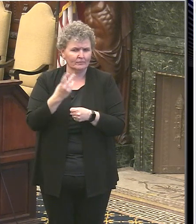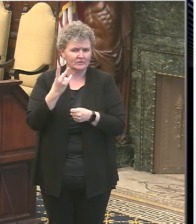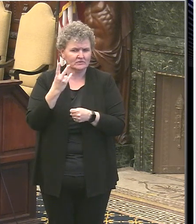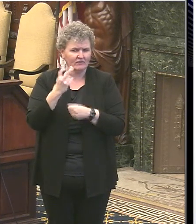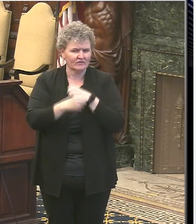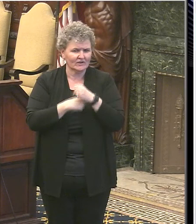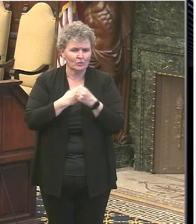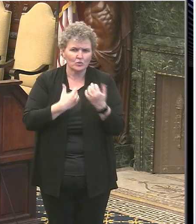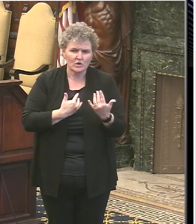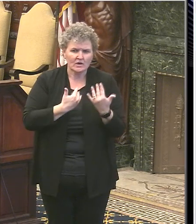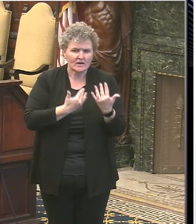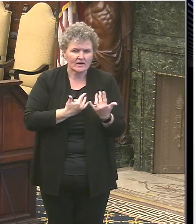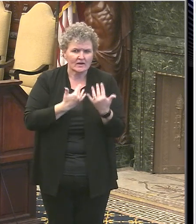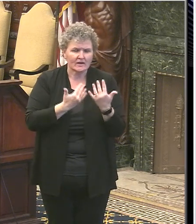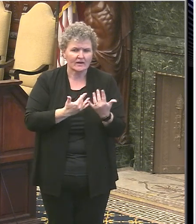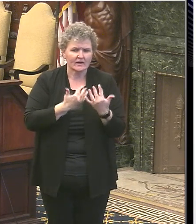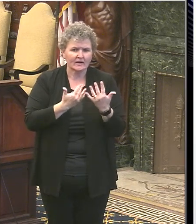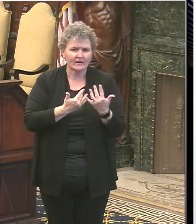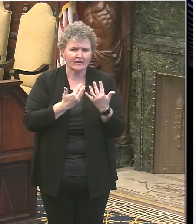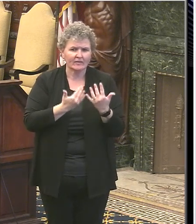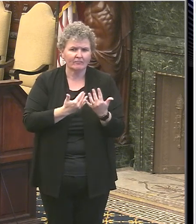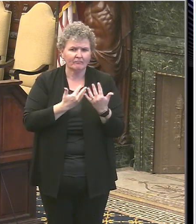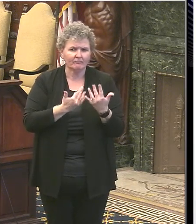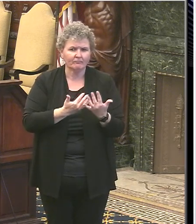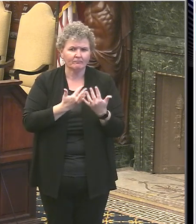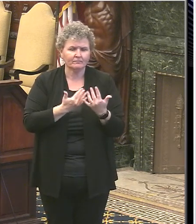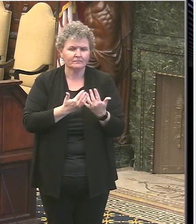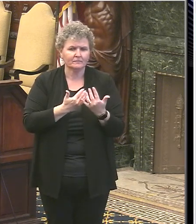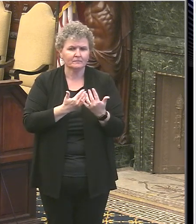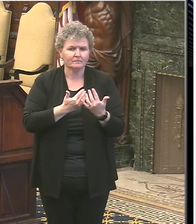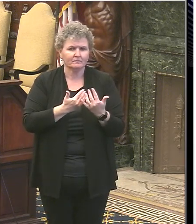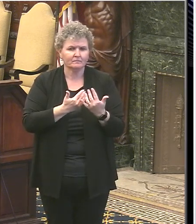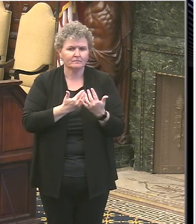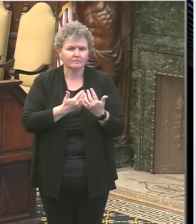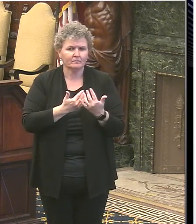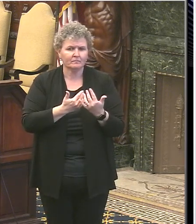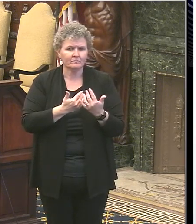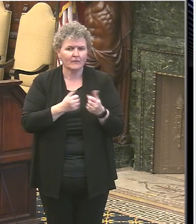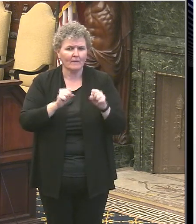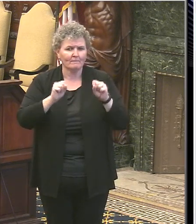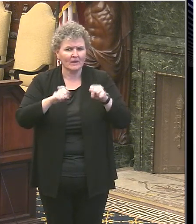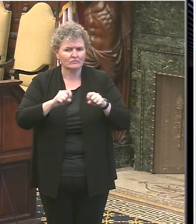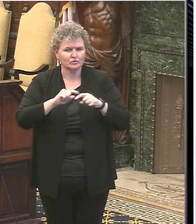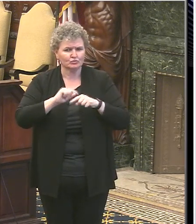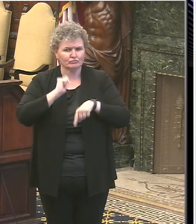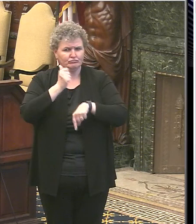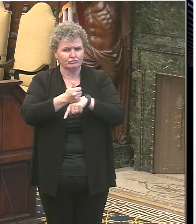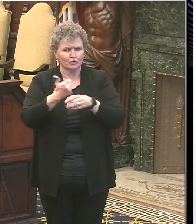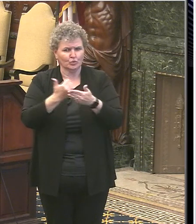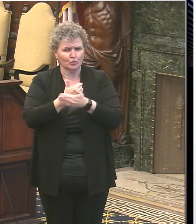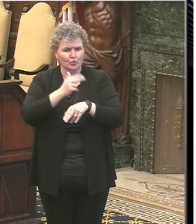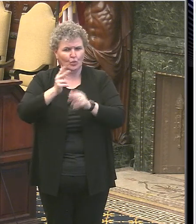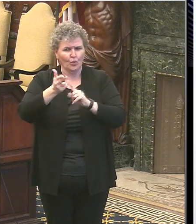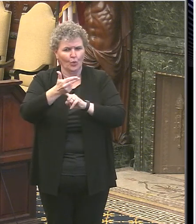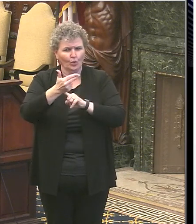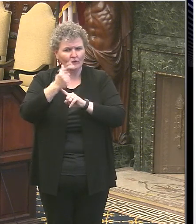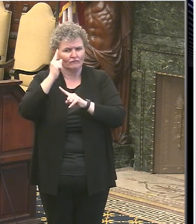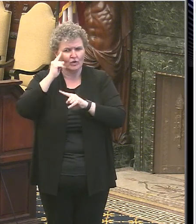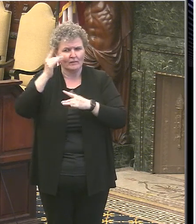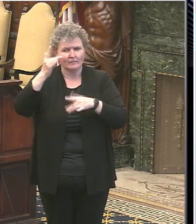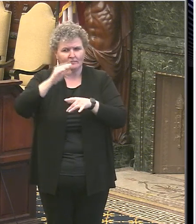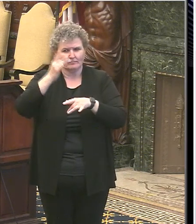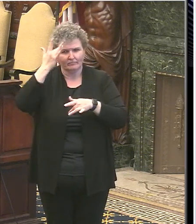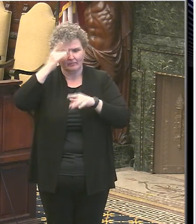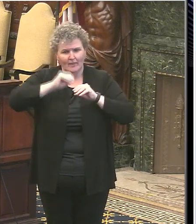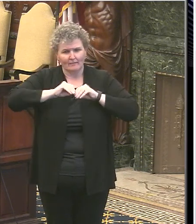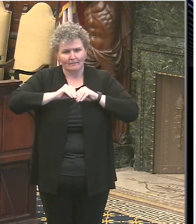The potential for the development of the new hotel in the middle of this pandemic or shortly thereafter the pandemic